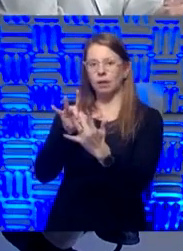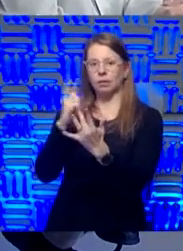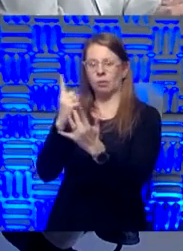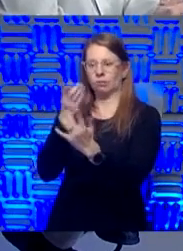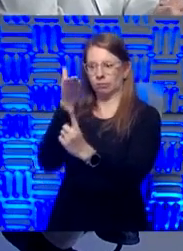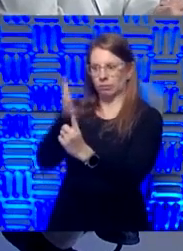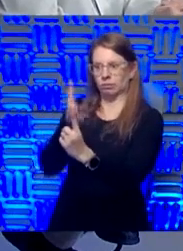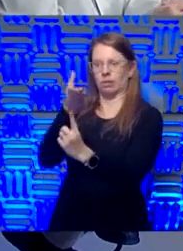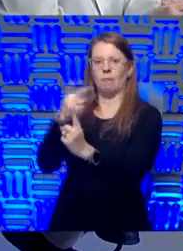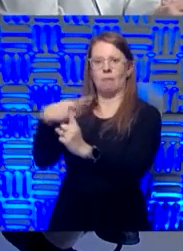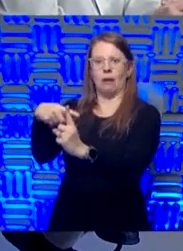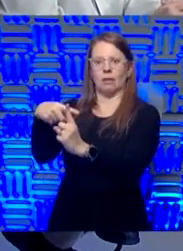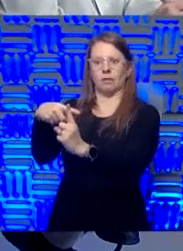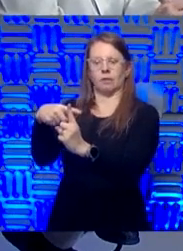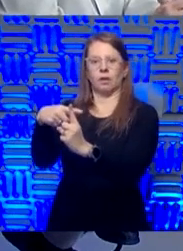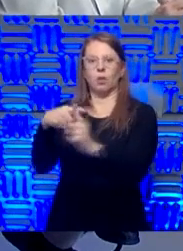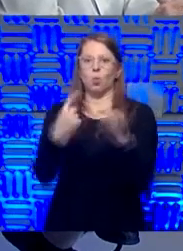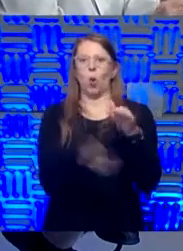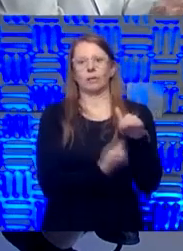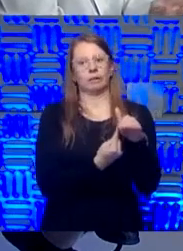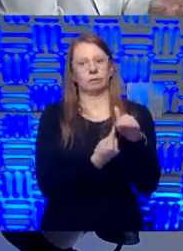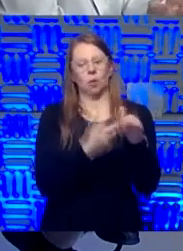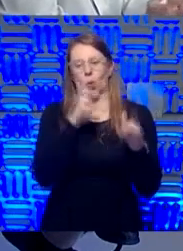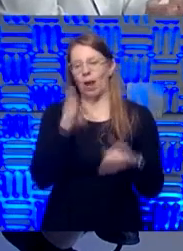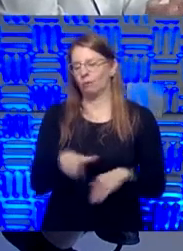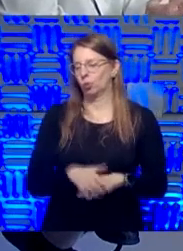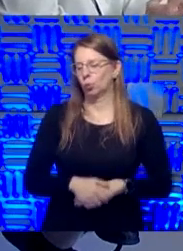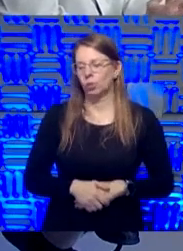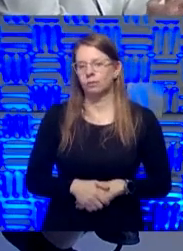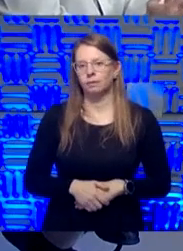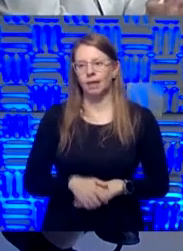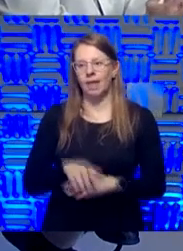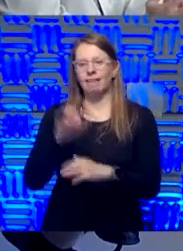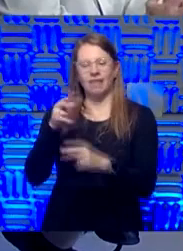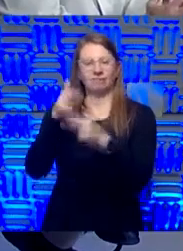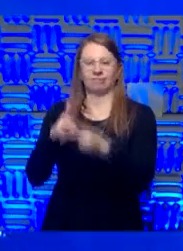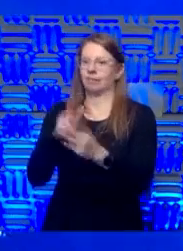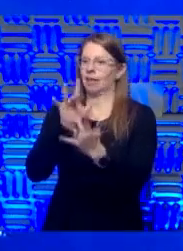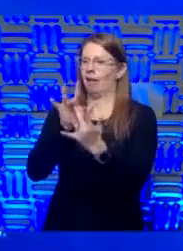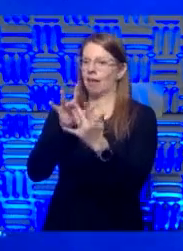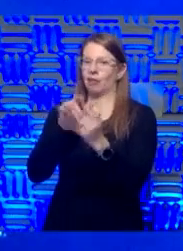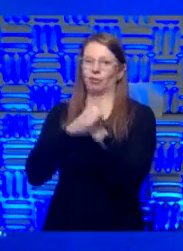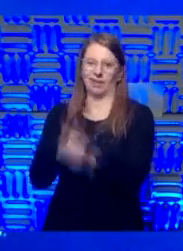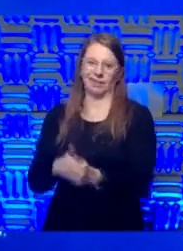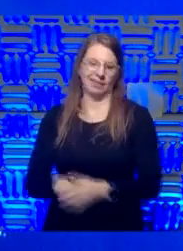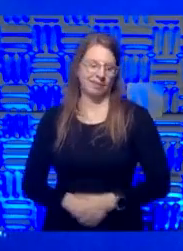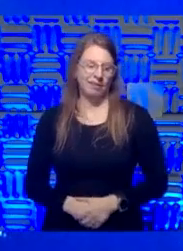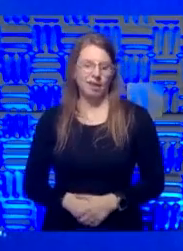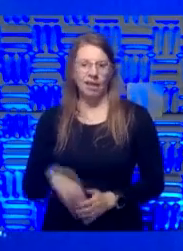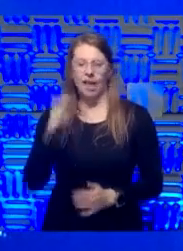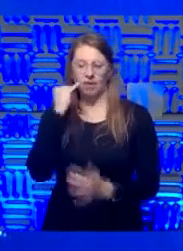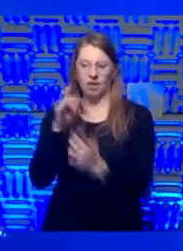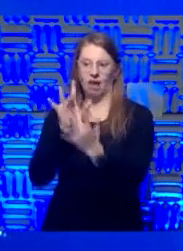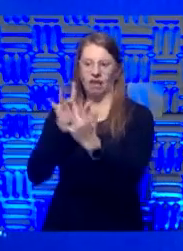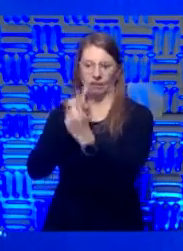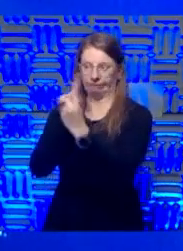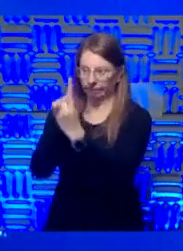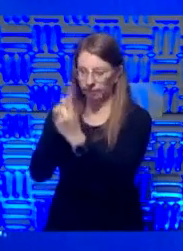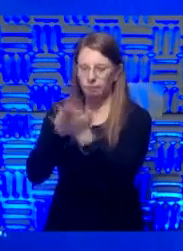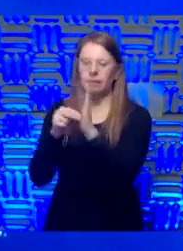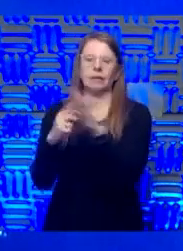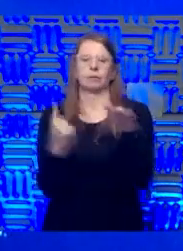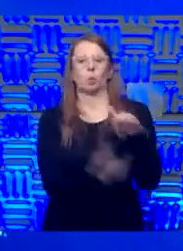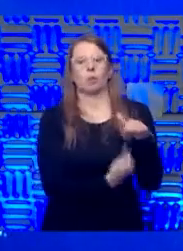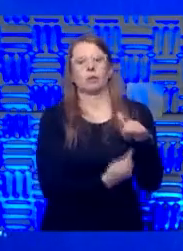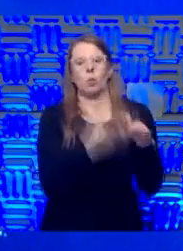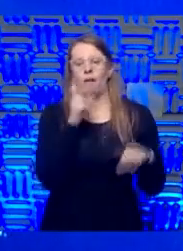probably have to be quarantined. That's what we would tell anybody else. Right. And that's contact tracing. If you've had a real contact, you're going to have to get quarantined. And I think